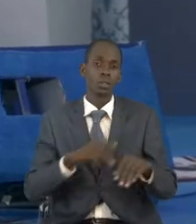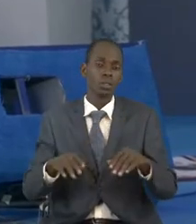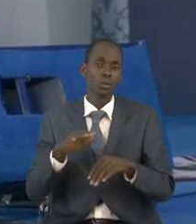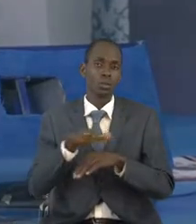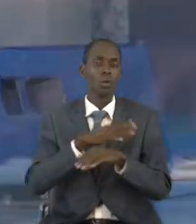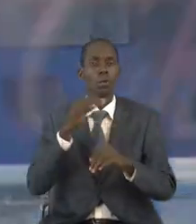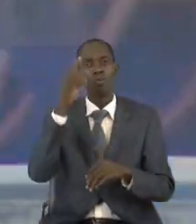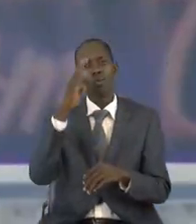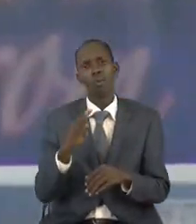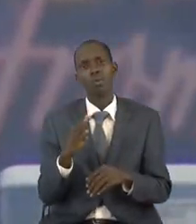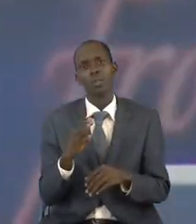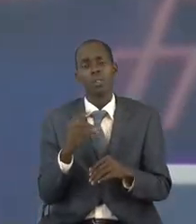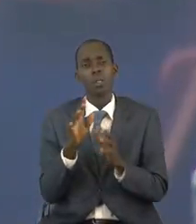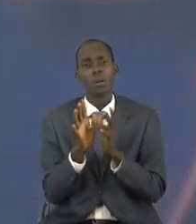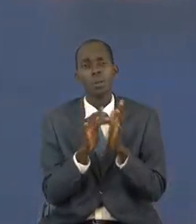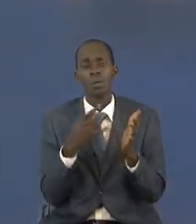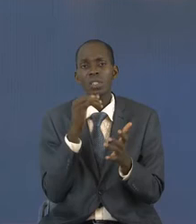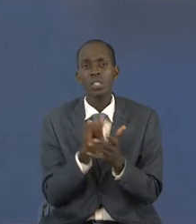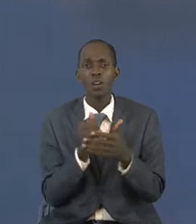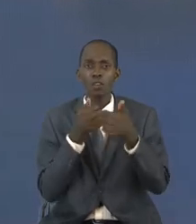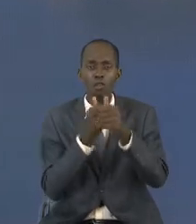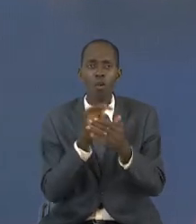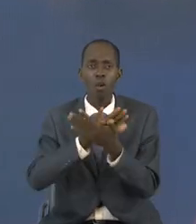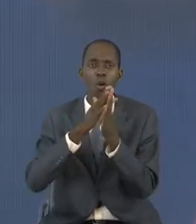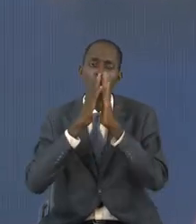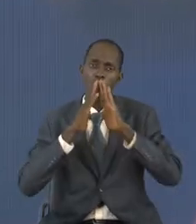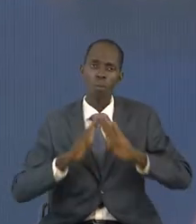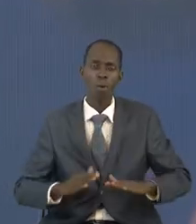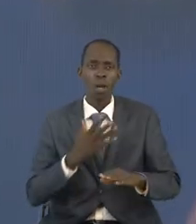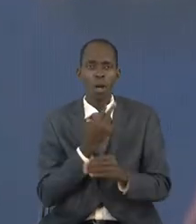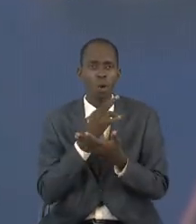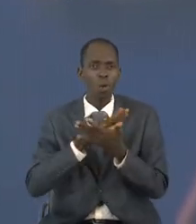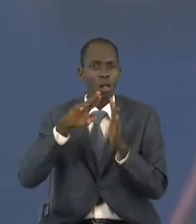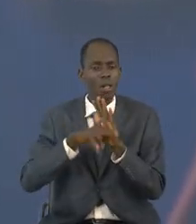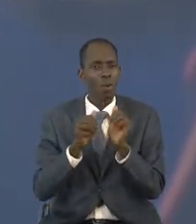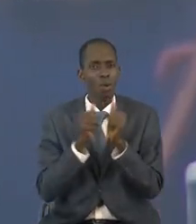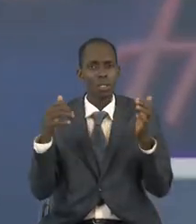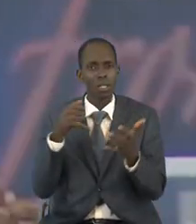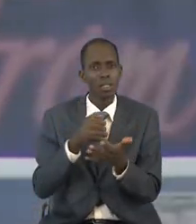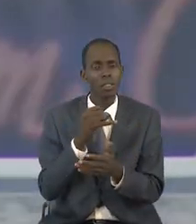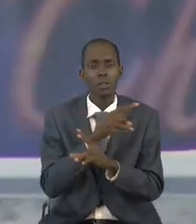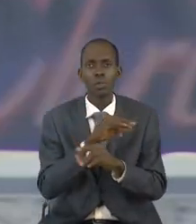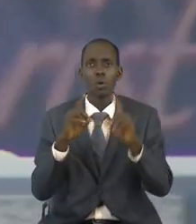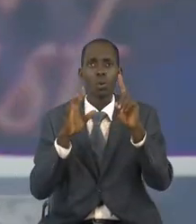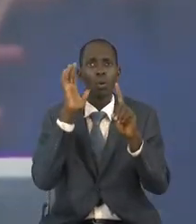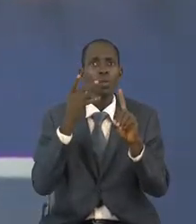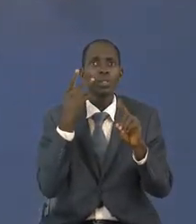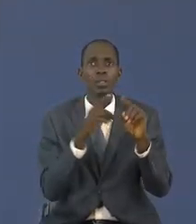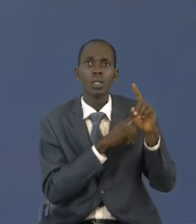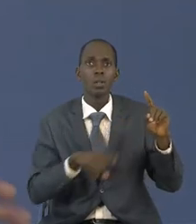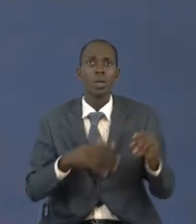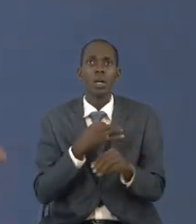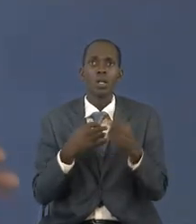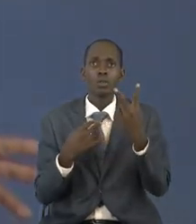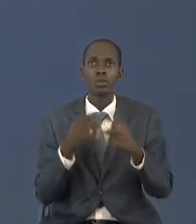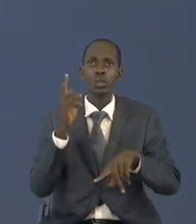God says, follow peace and holiness, without which no man shall see the Lord. And two cannot walk